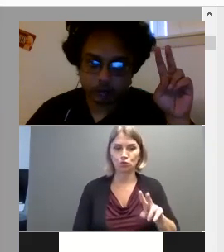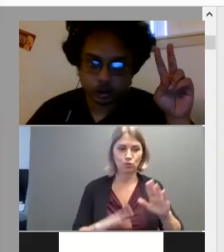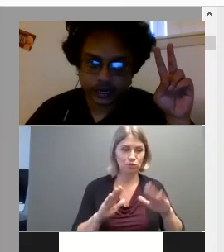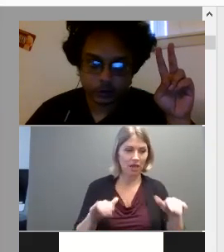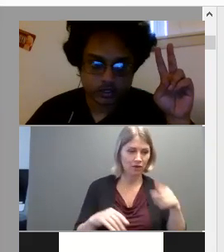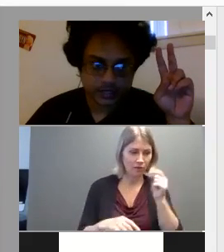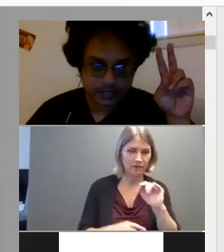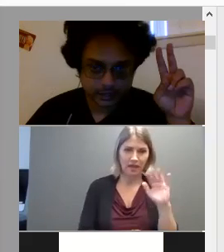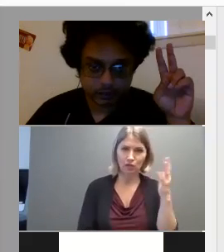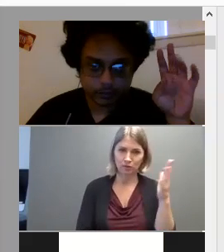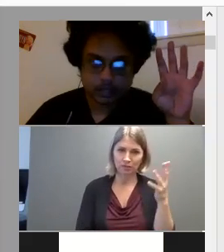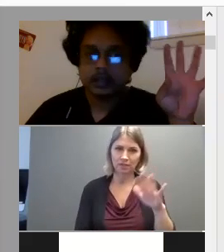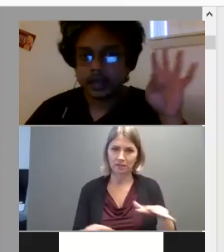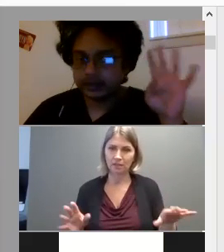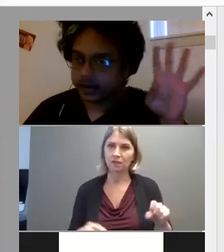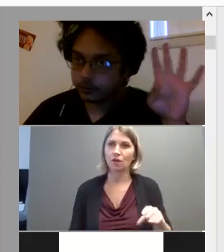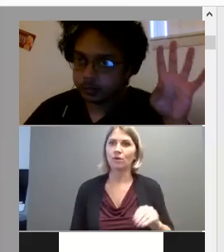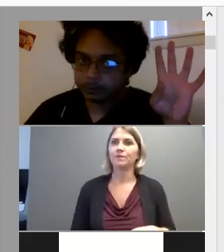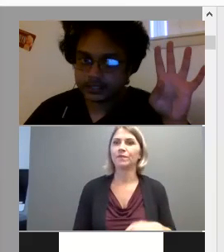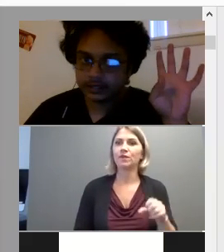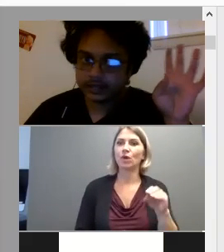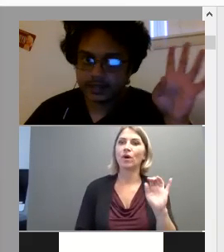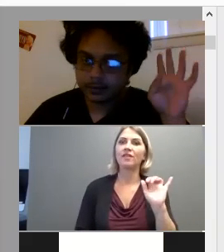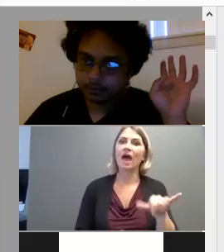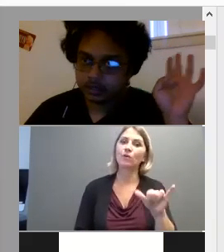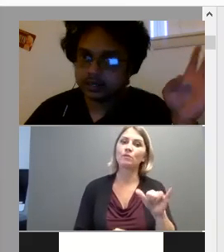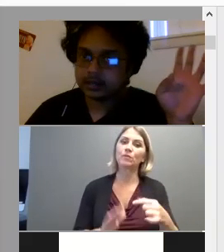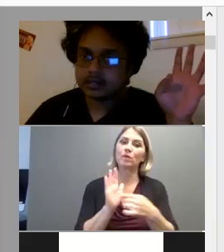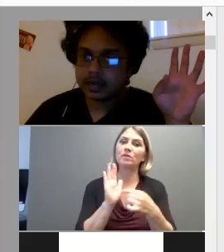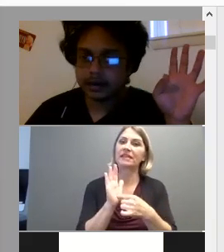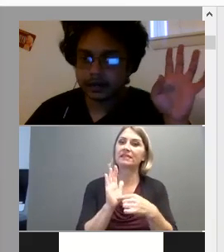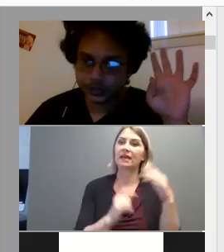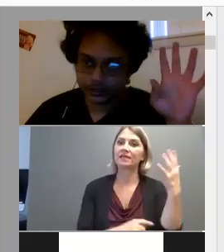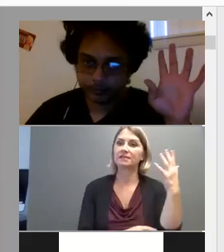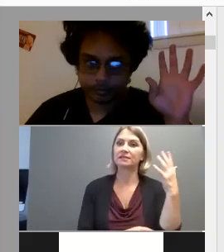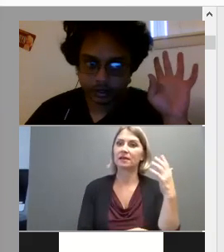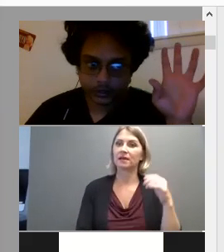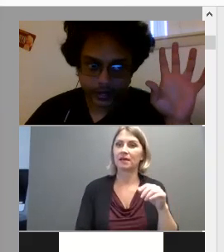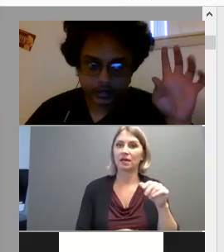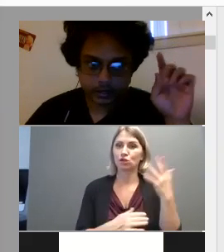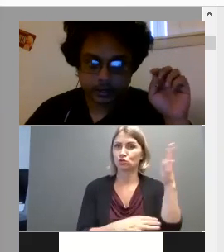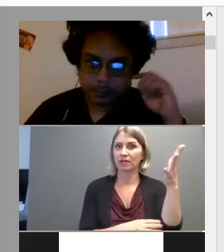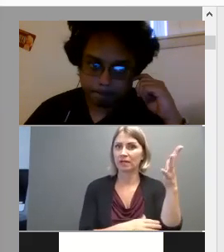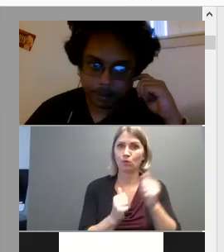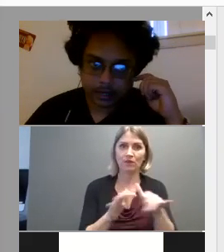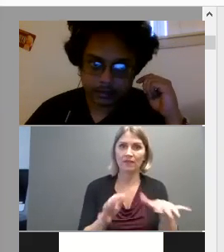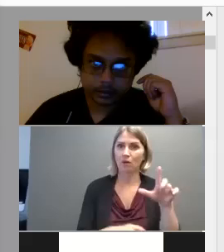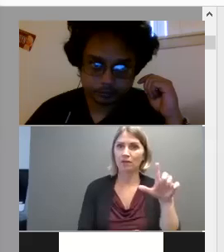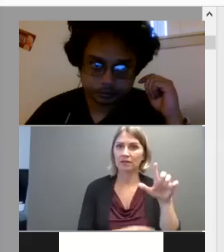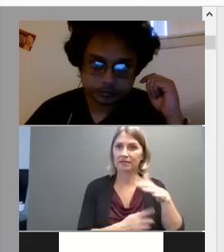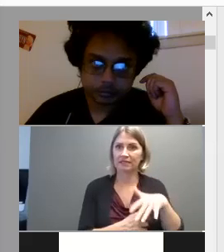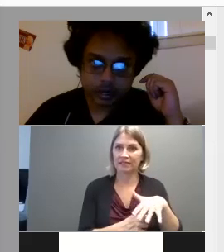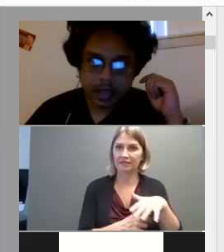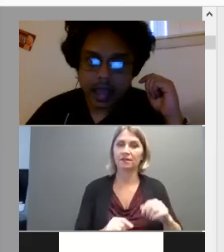3 would have two child nodes, 6 and 7. And that would be represented as a linked list and a tree, right?